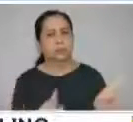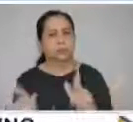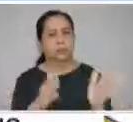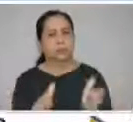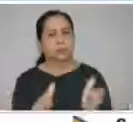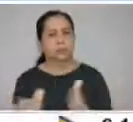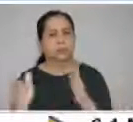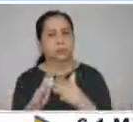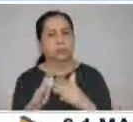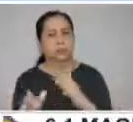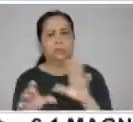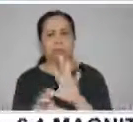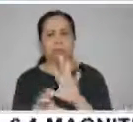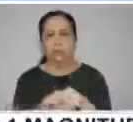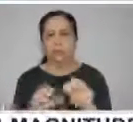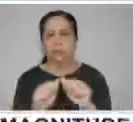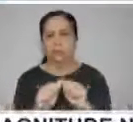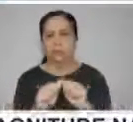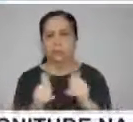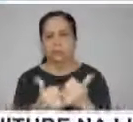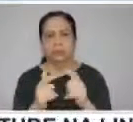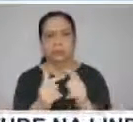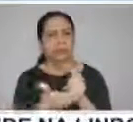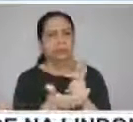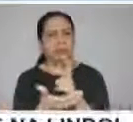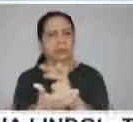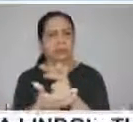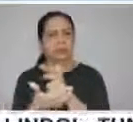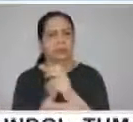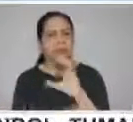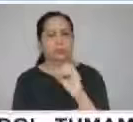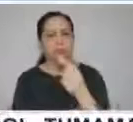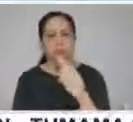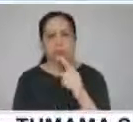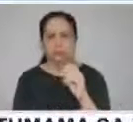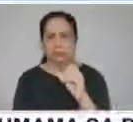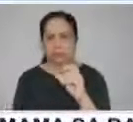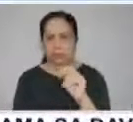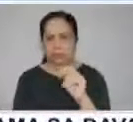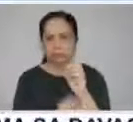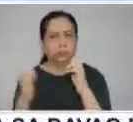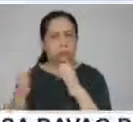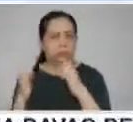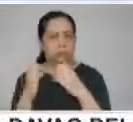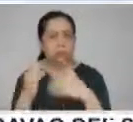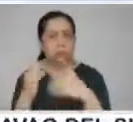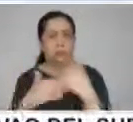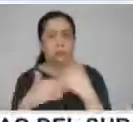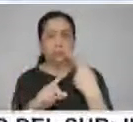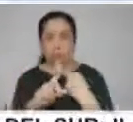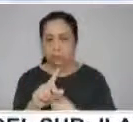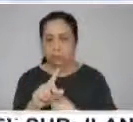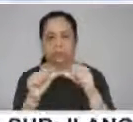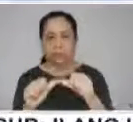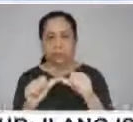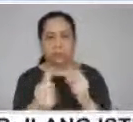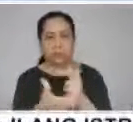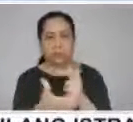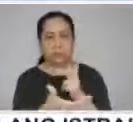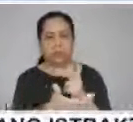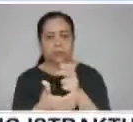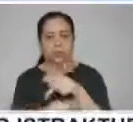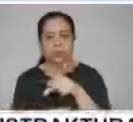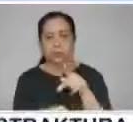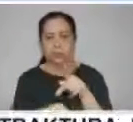60% to 70% of the population is needed to have immunity to break the chain of transmission. Right now, the attack rate is more